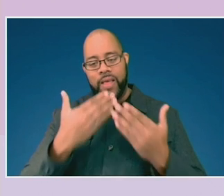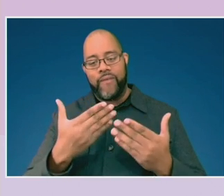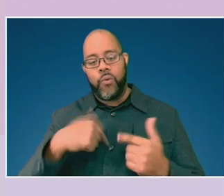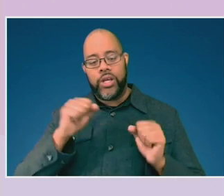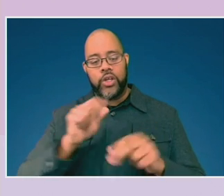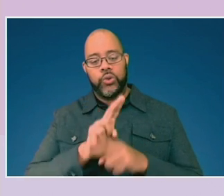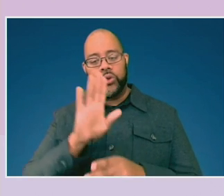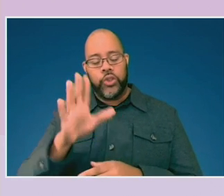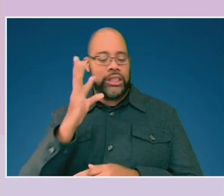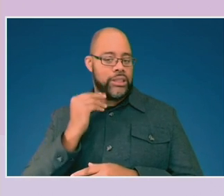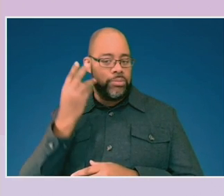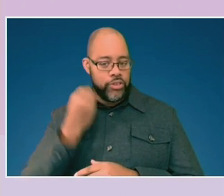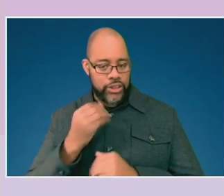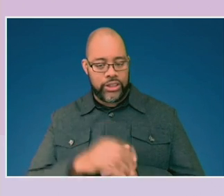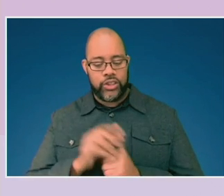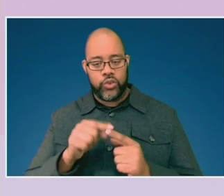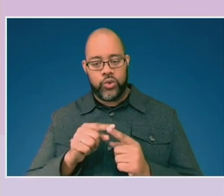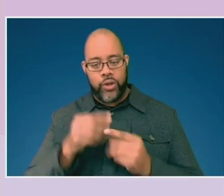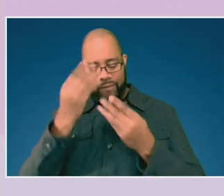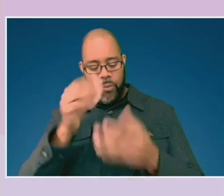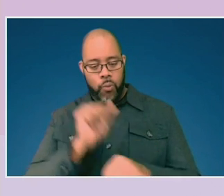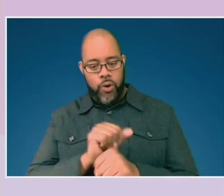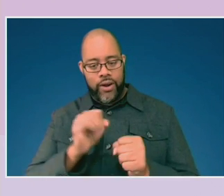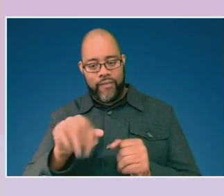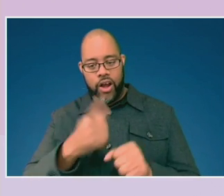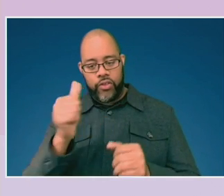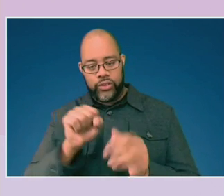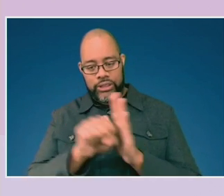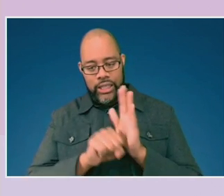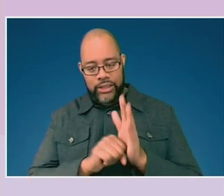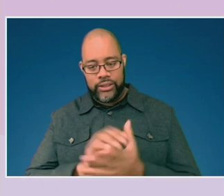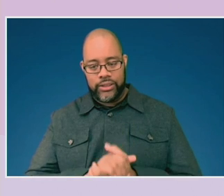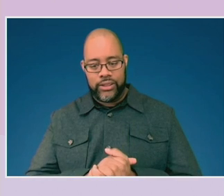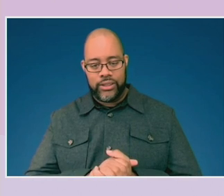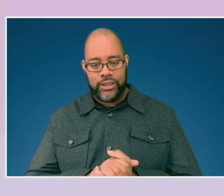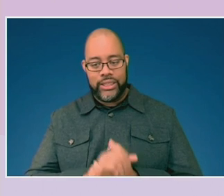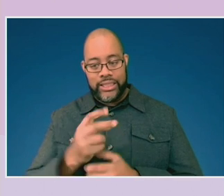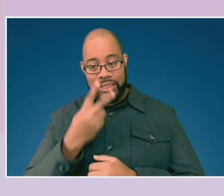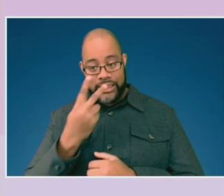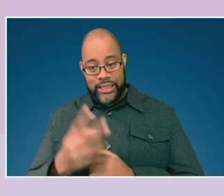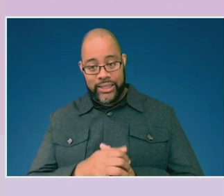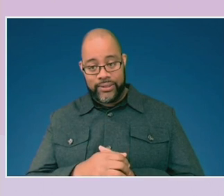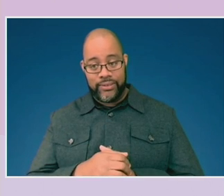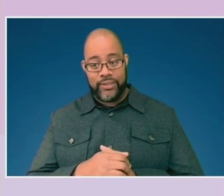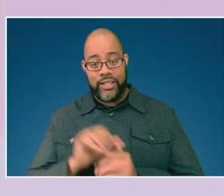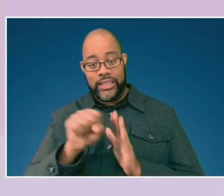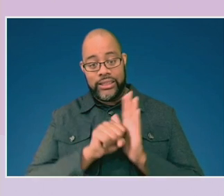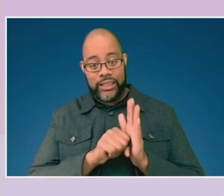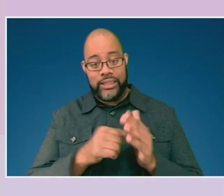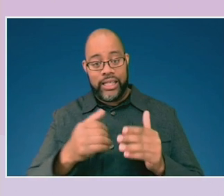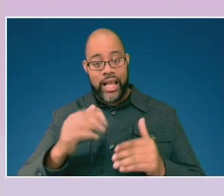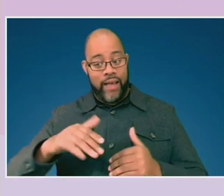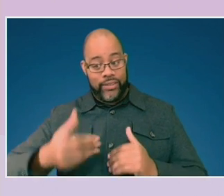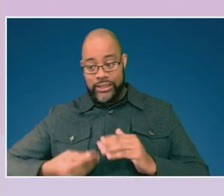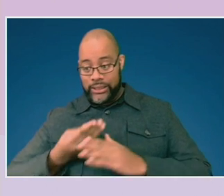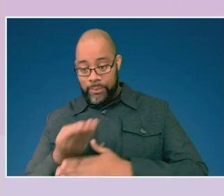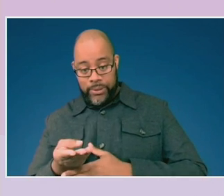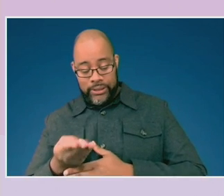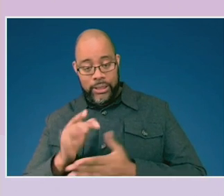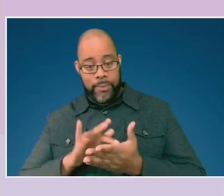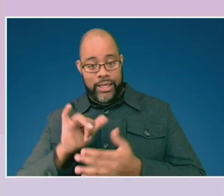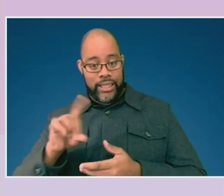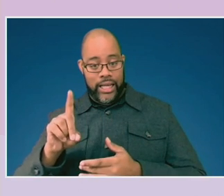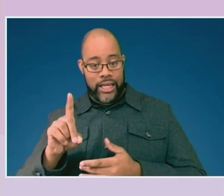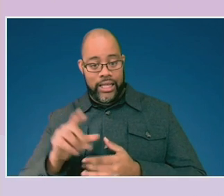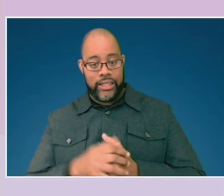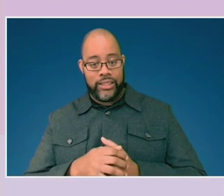your experiences to inform the work of other states. So as you can see, for those states that haven't submitted a Medicaid state plan amendment